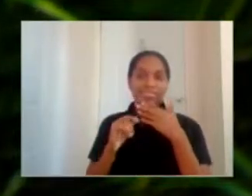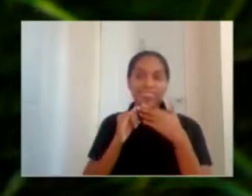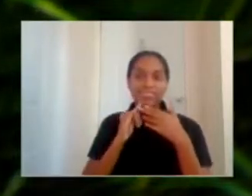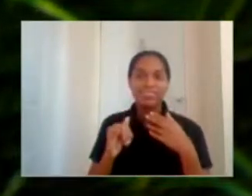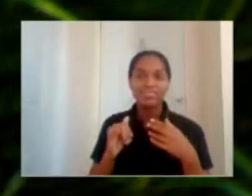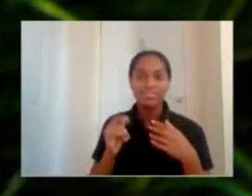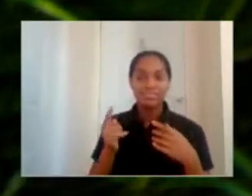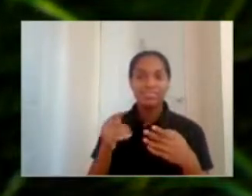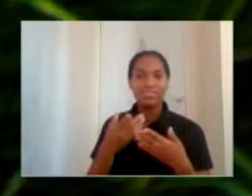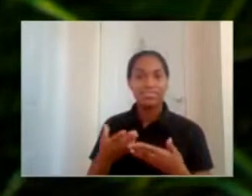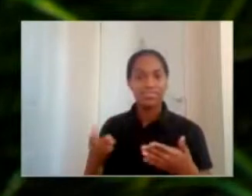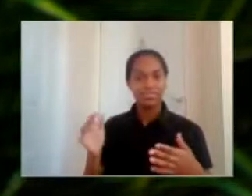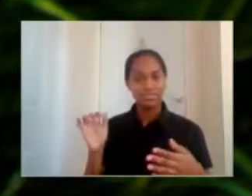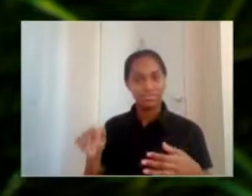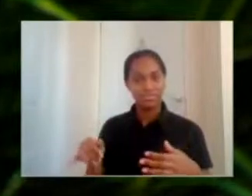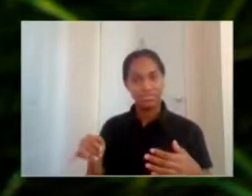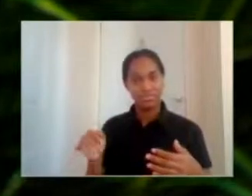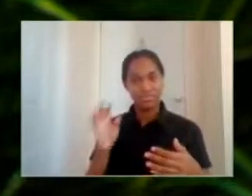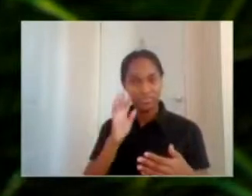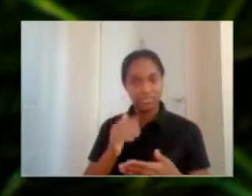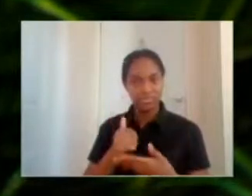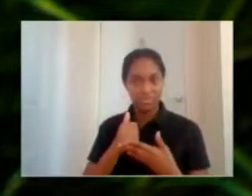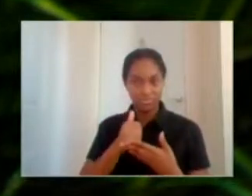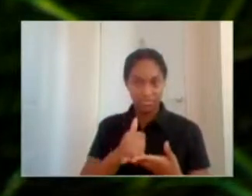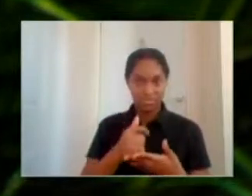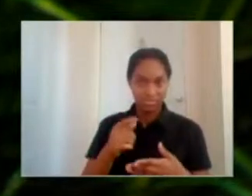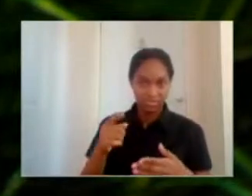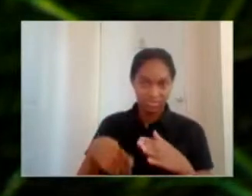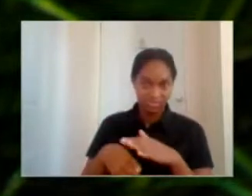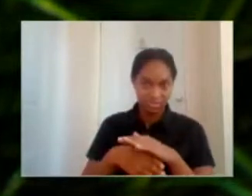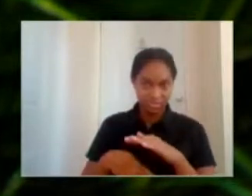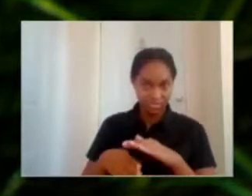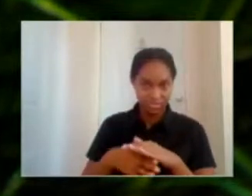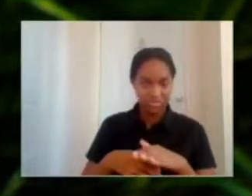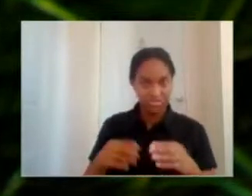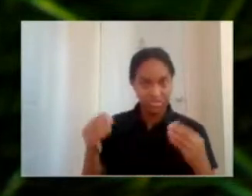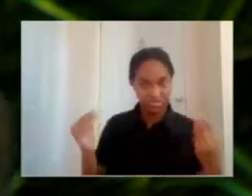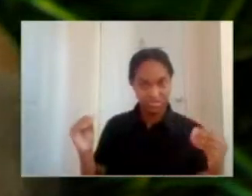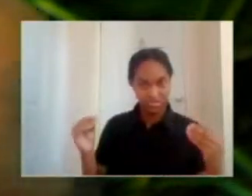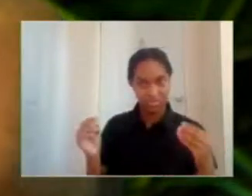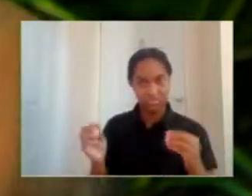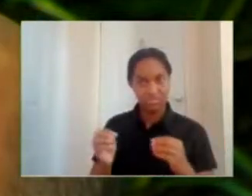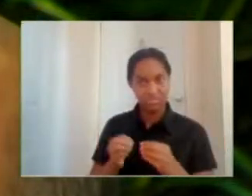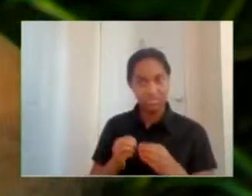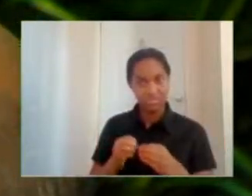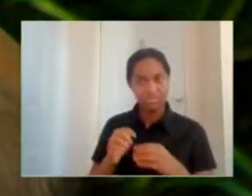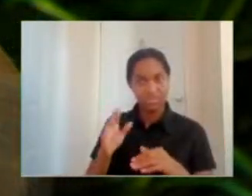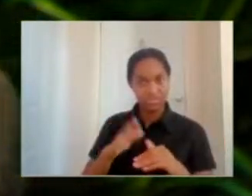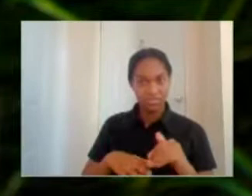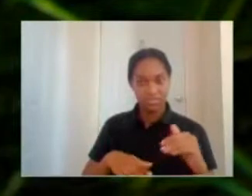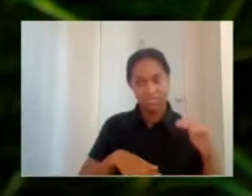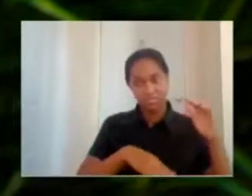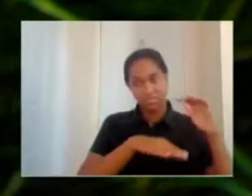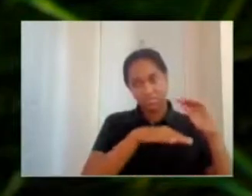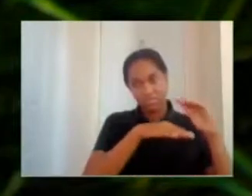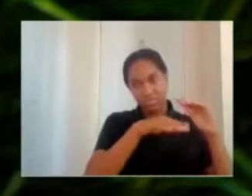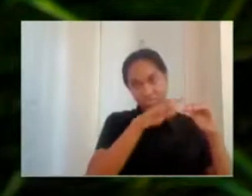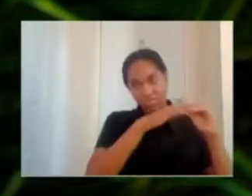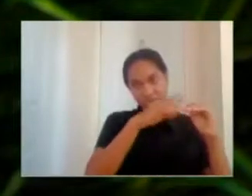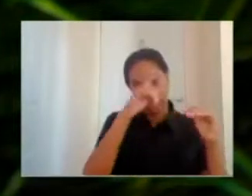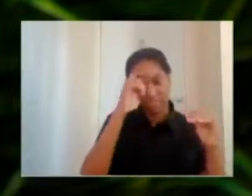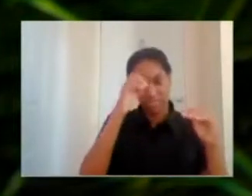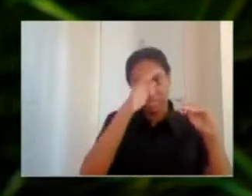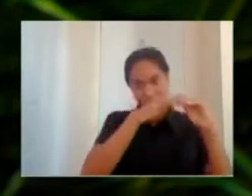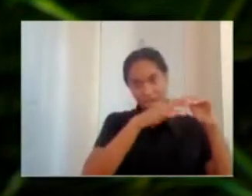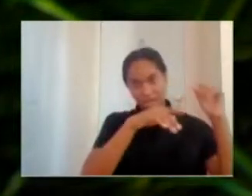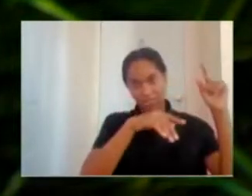thing that would help the bottom end of the market more than the top end, because you figure at the top end of the